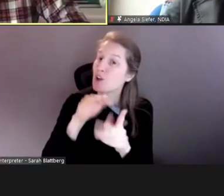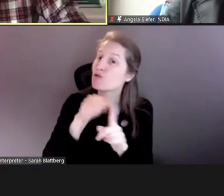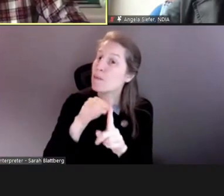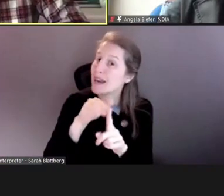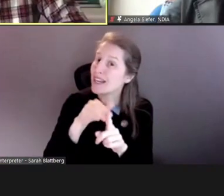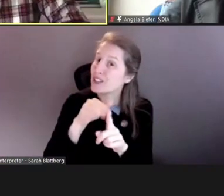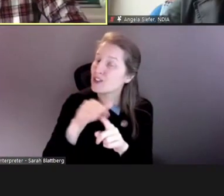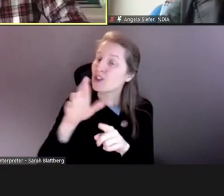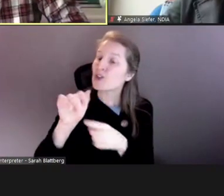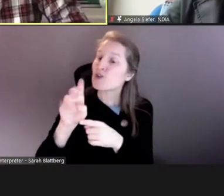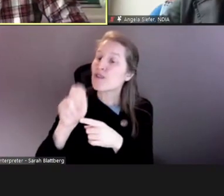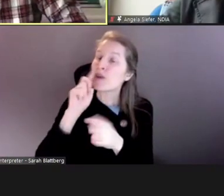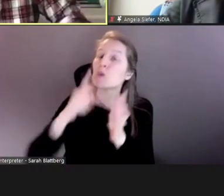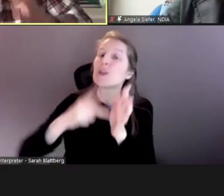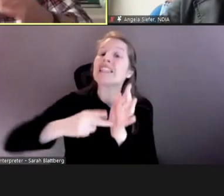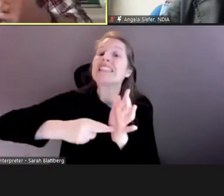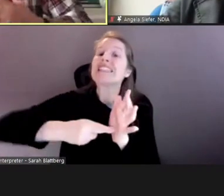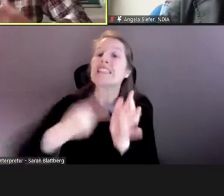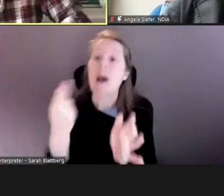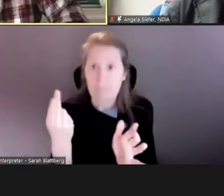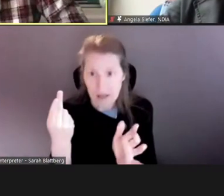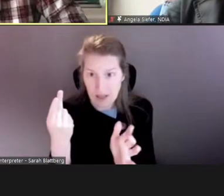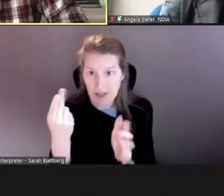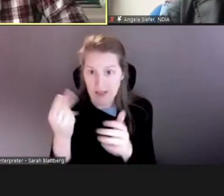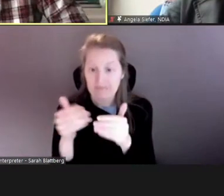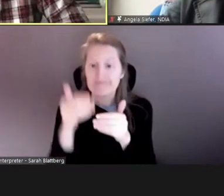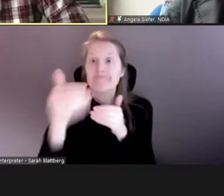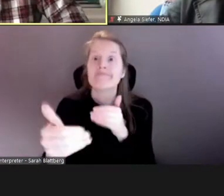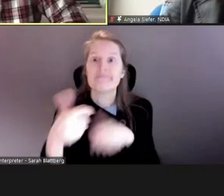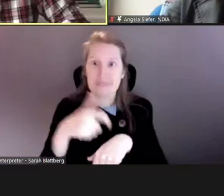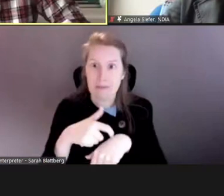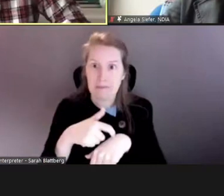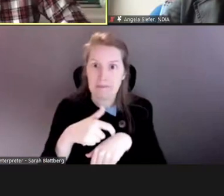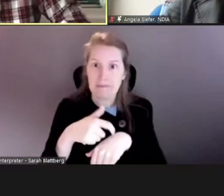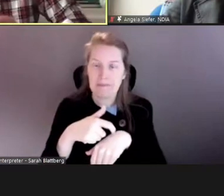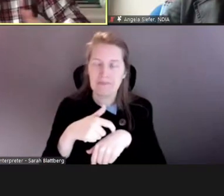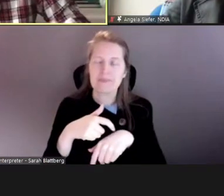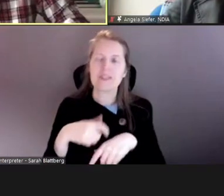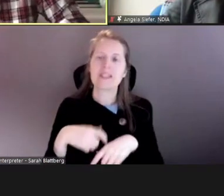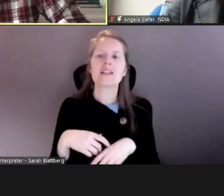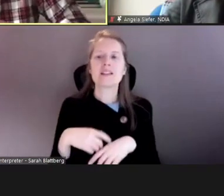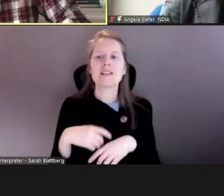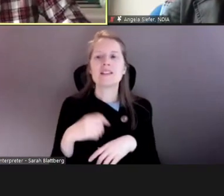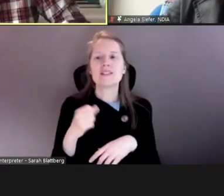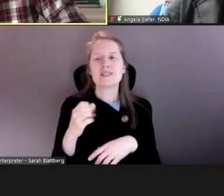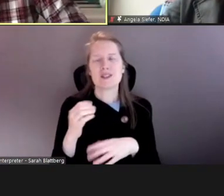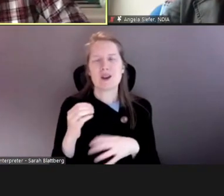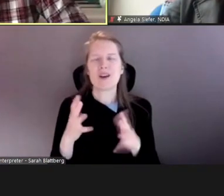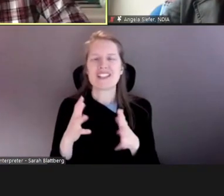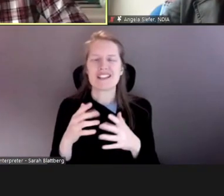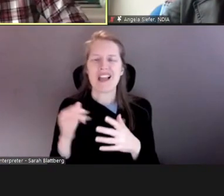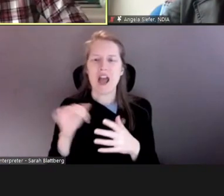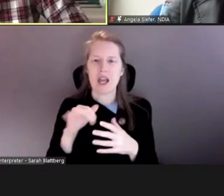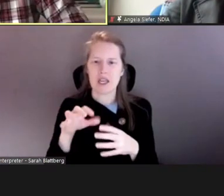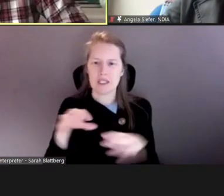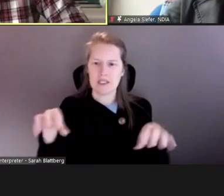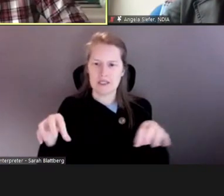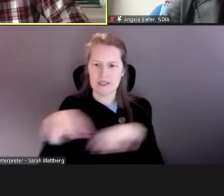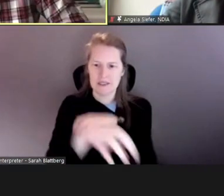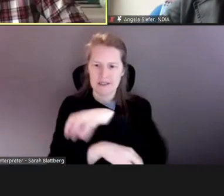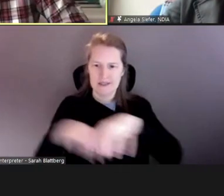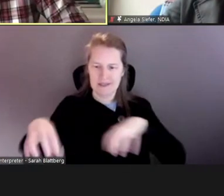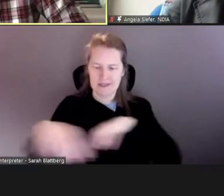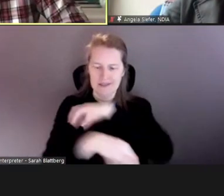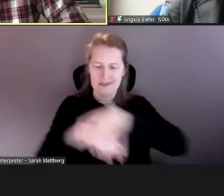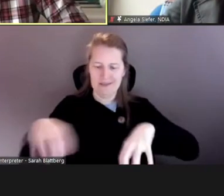rate's going to probably double for that most expensive plan. But yeah, but it is a bit of a shuffling you have to do.